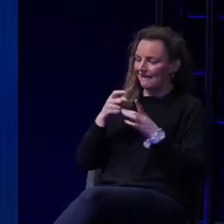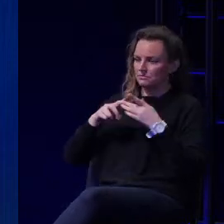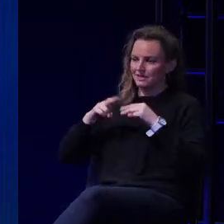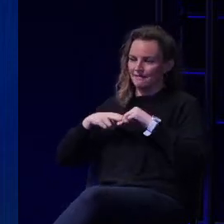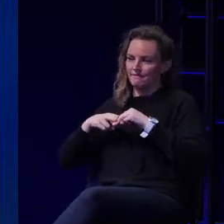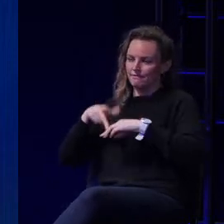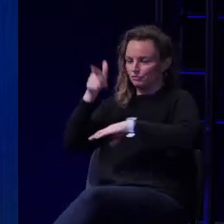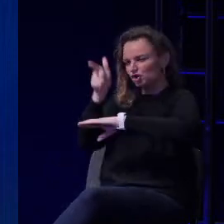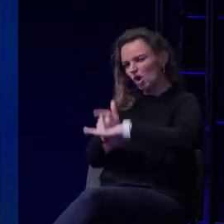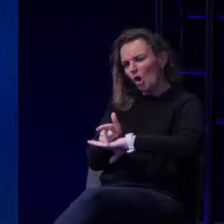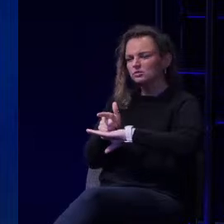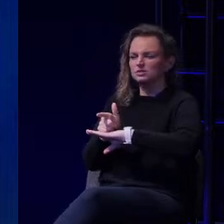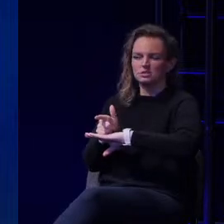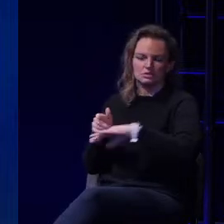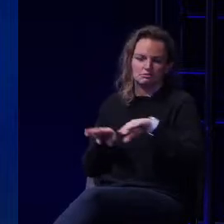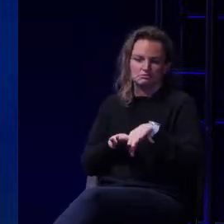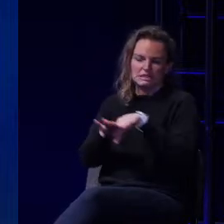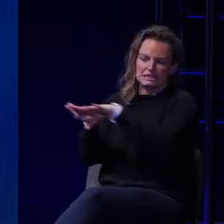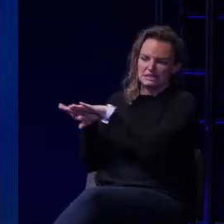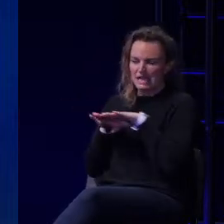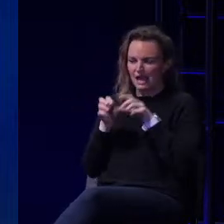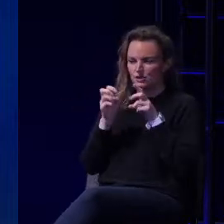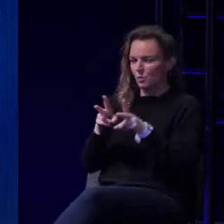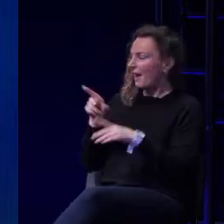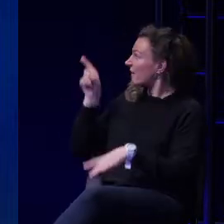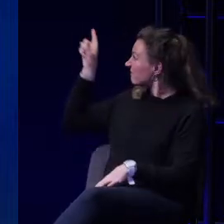think it's the way you did it was absolutely.